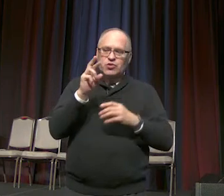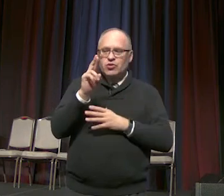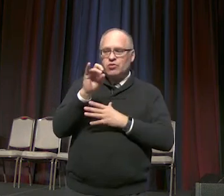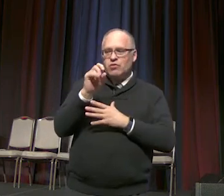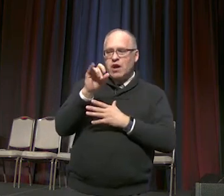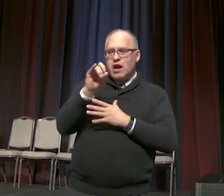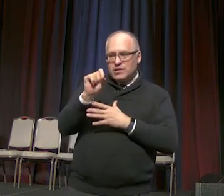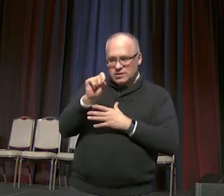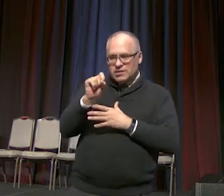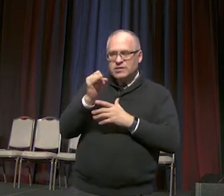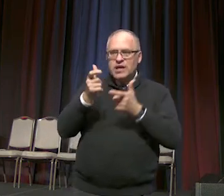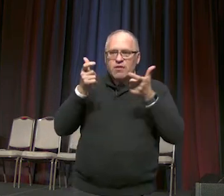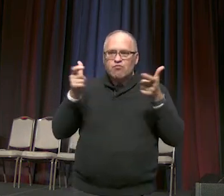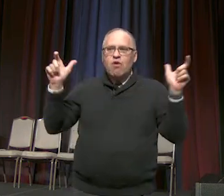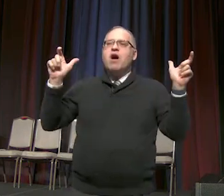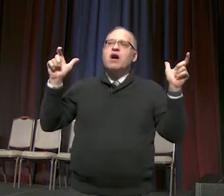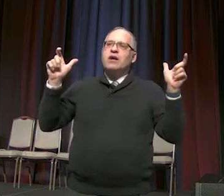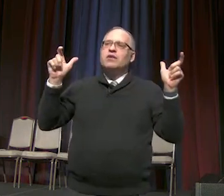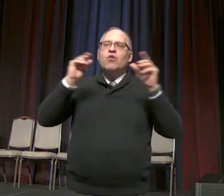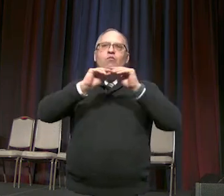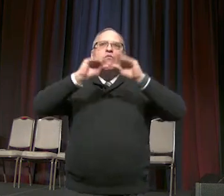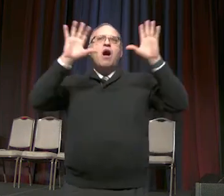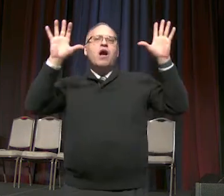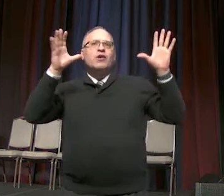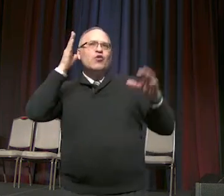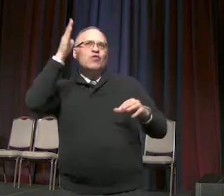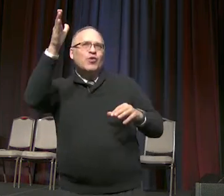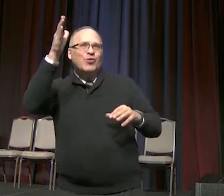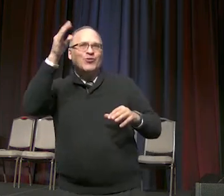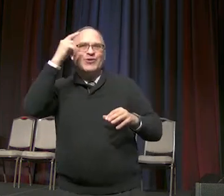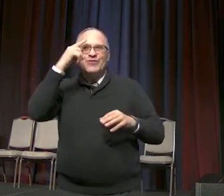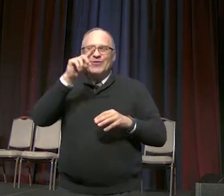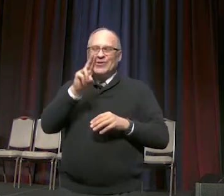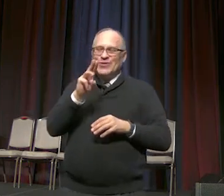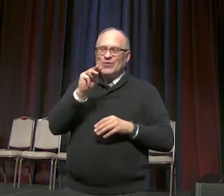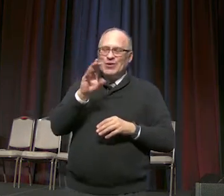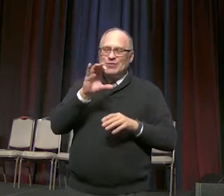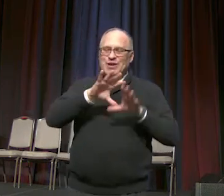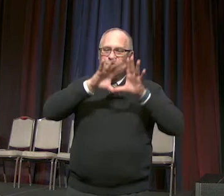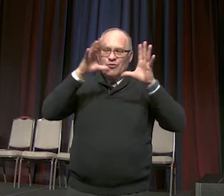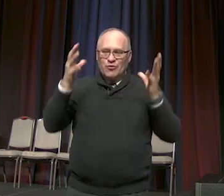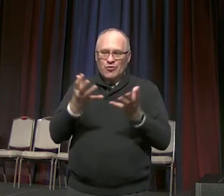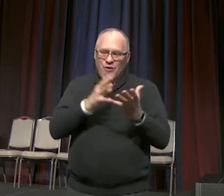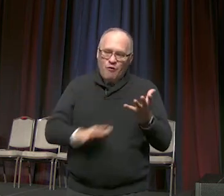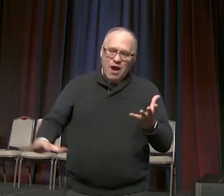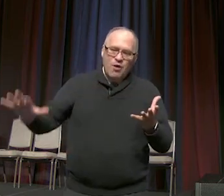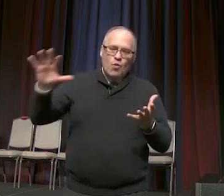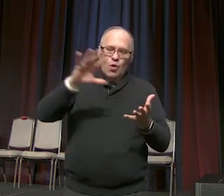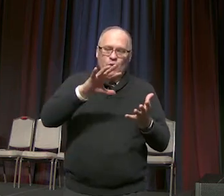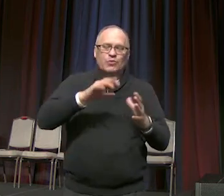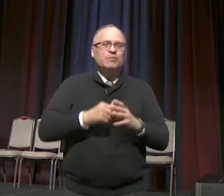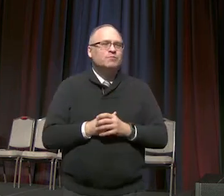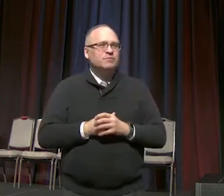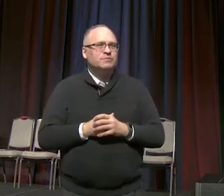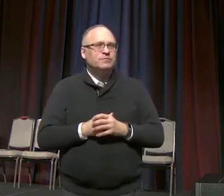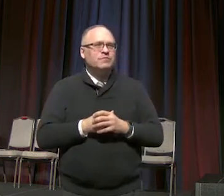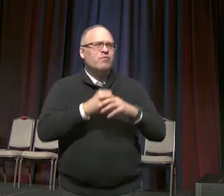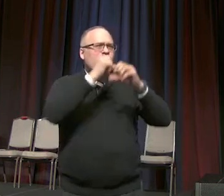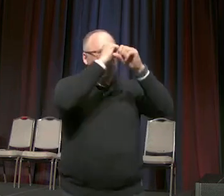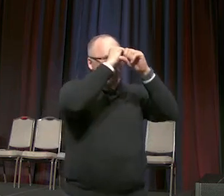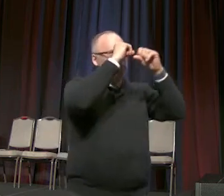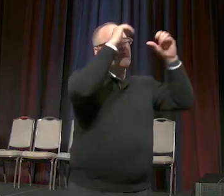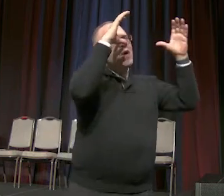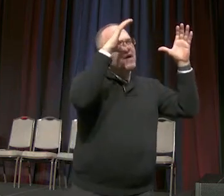bright future for the United Methodist Church around the world. Imagine with me